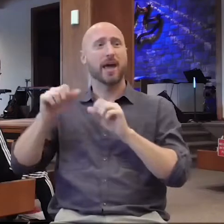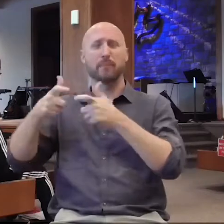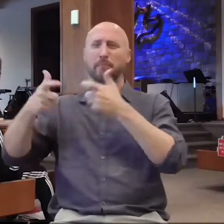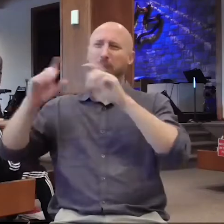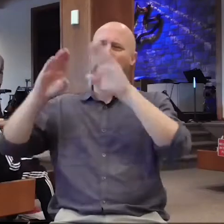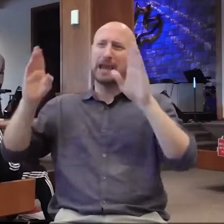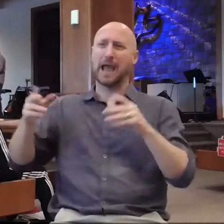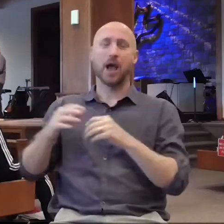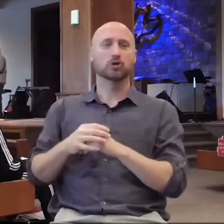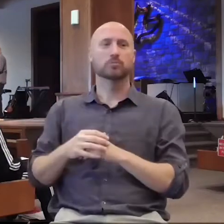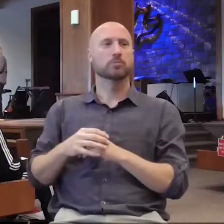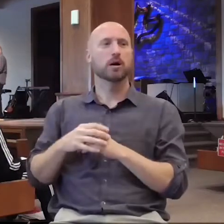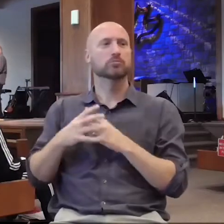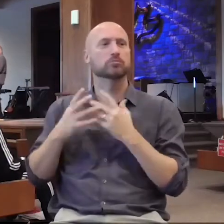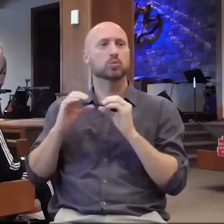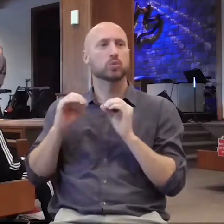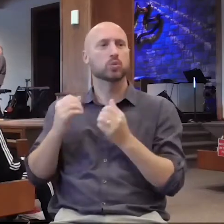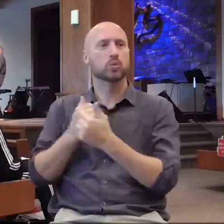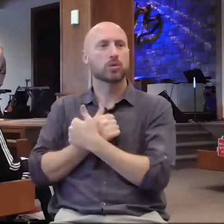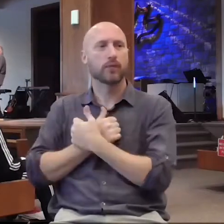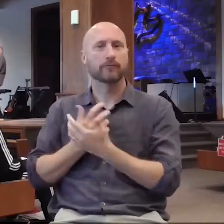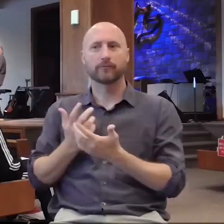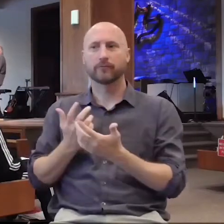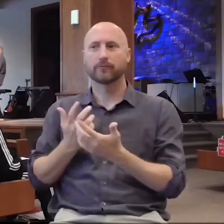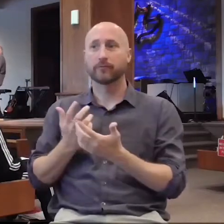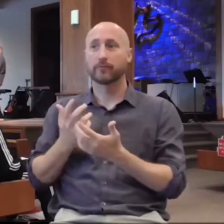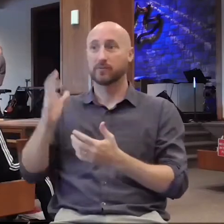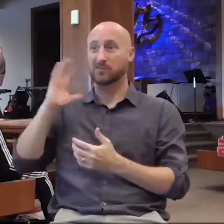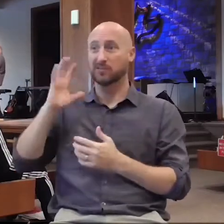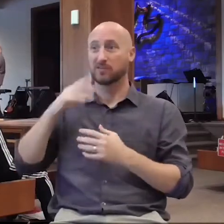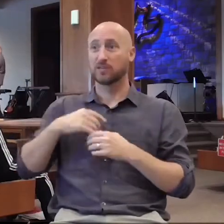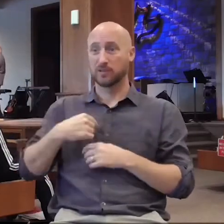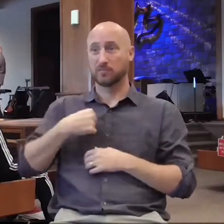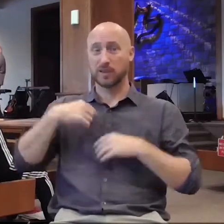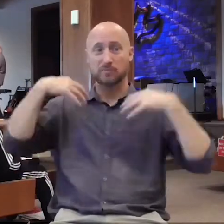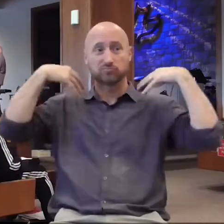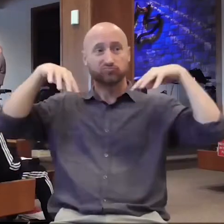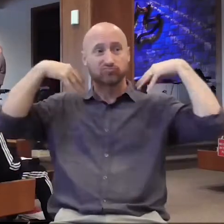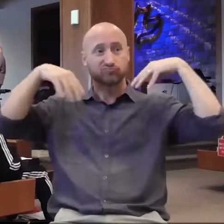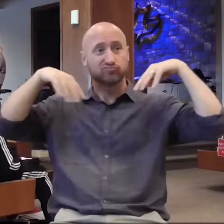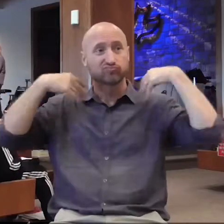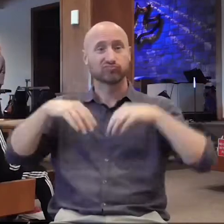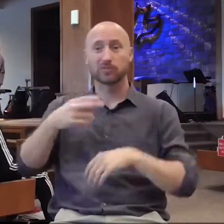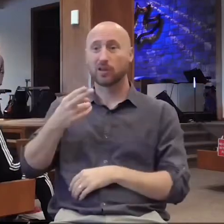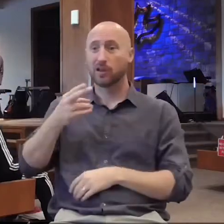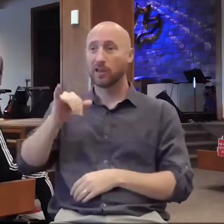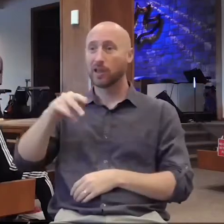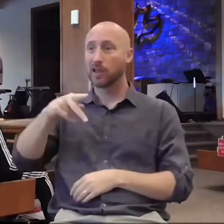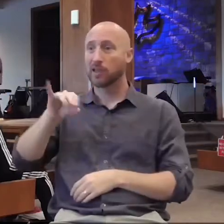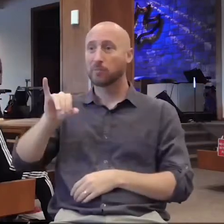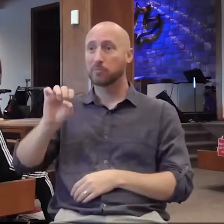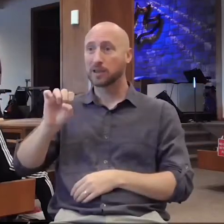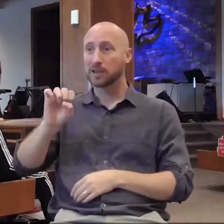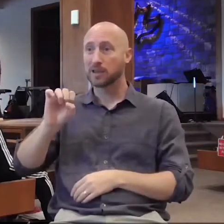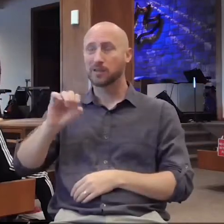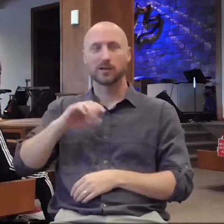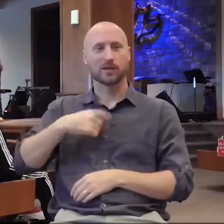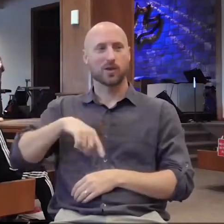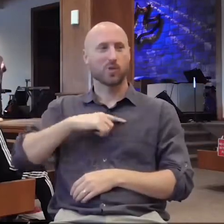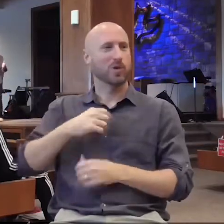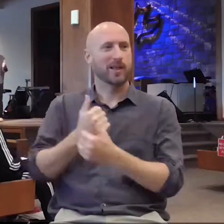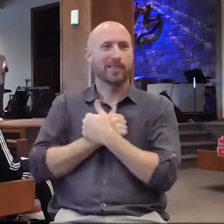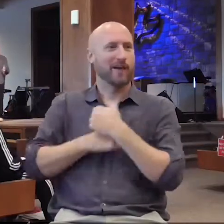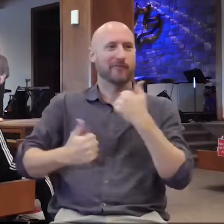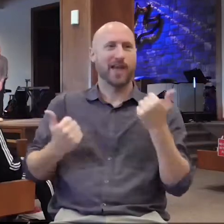my age at least, remember we were hippies, we had nothing. And we fell in love, and had everything. We hadn't, didn't have nothing, but